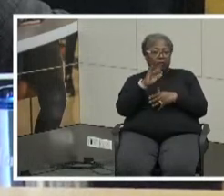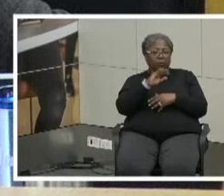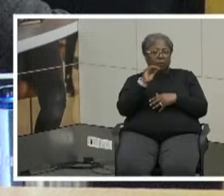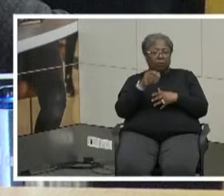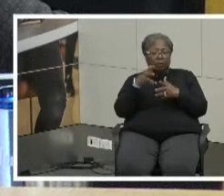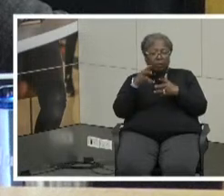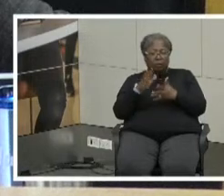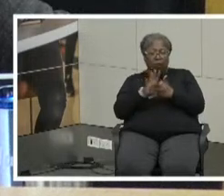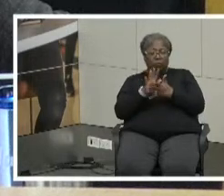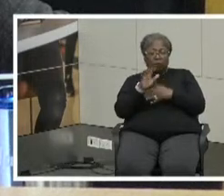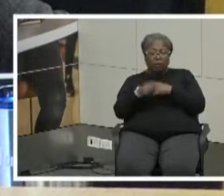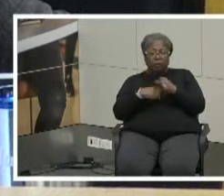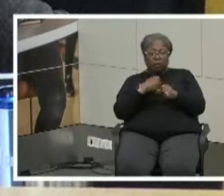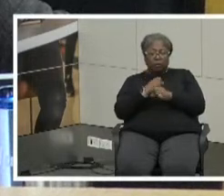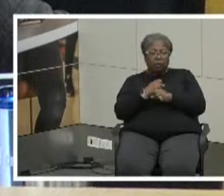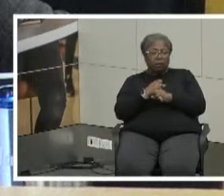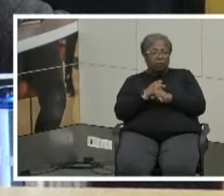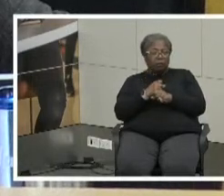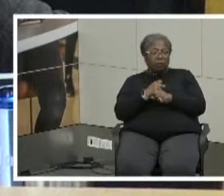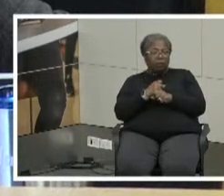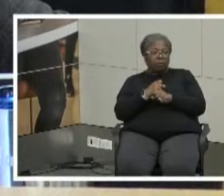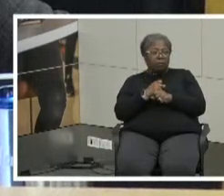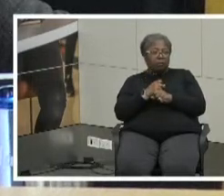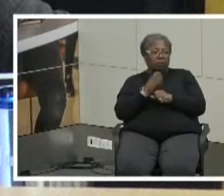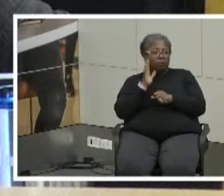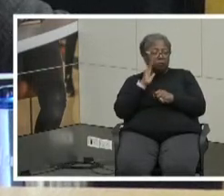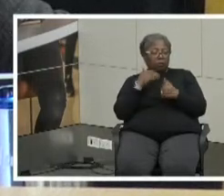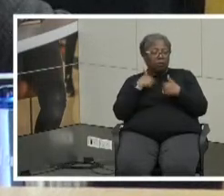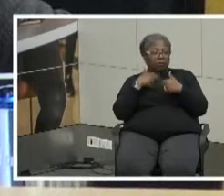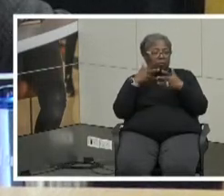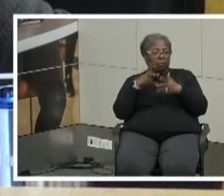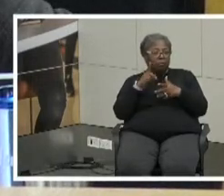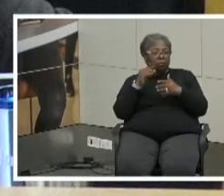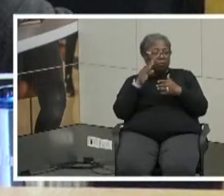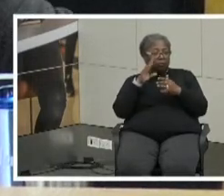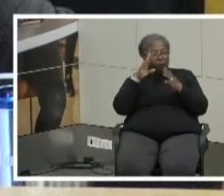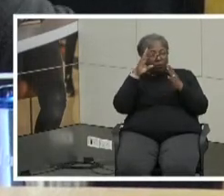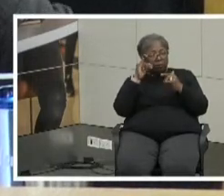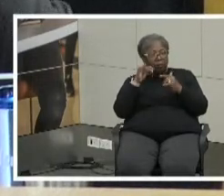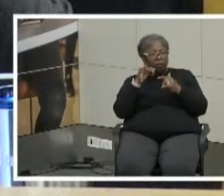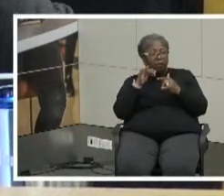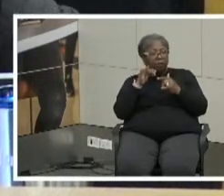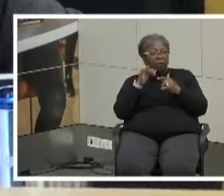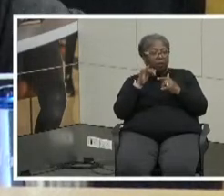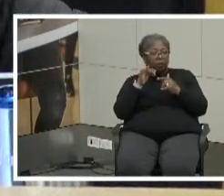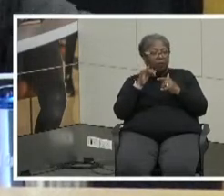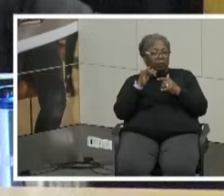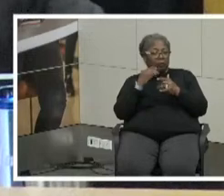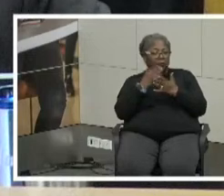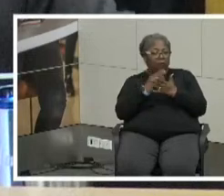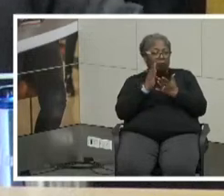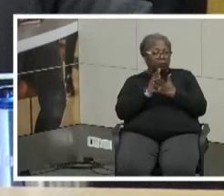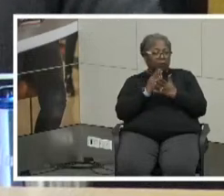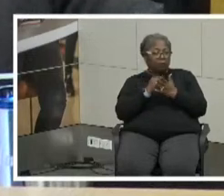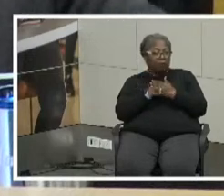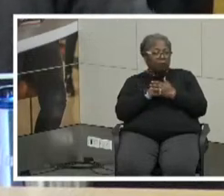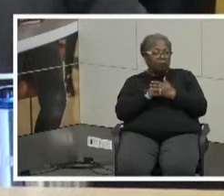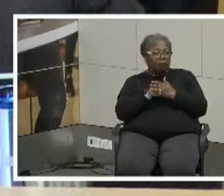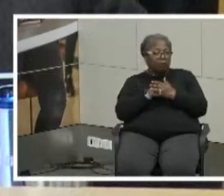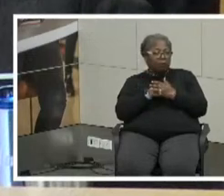remainder of the school year do we anticipate using the remainder do you expect that we're actually come under budget